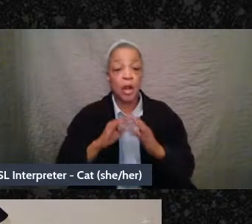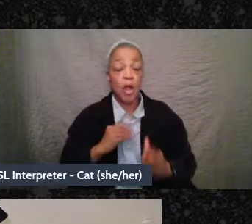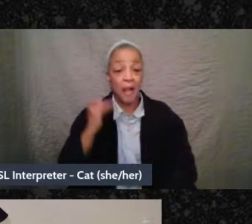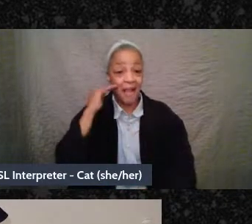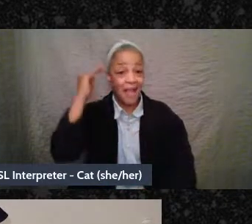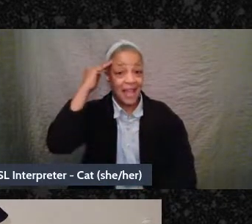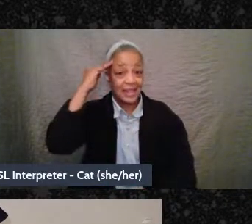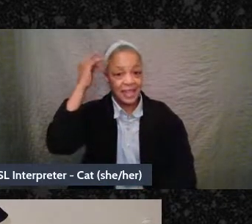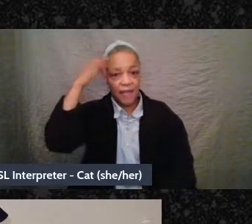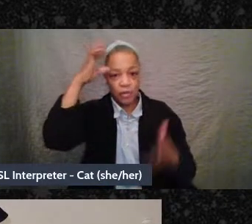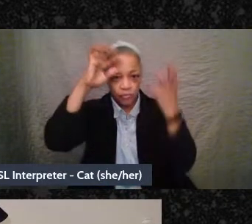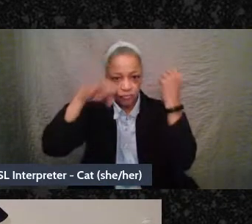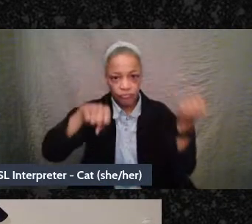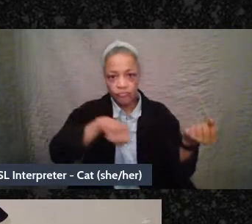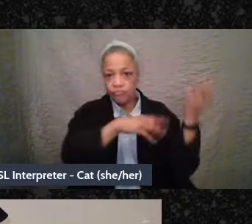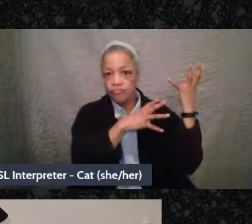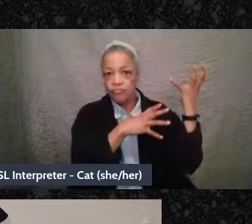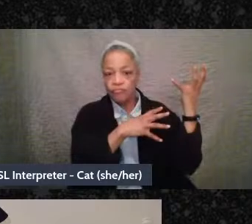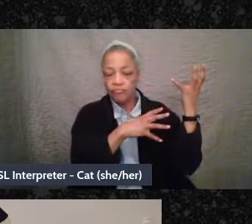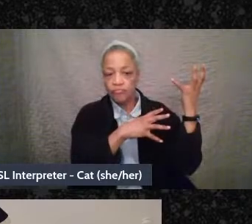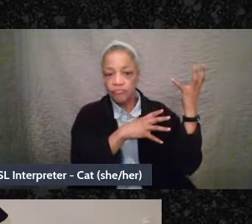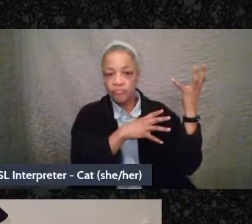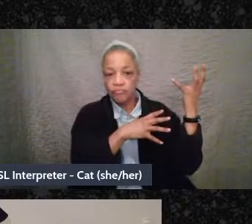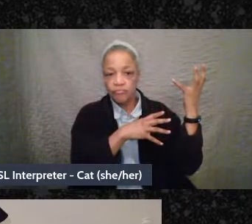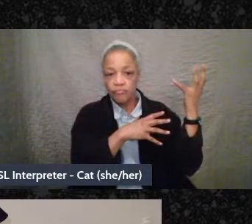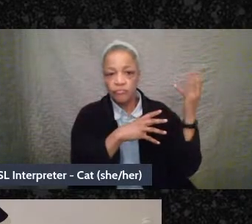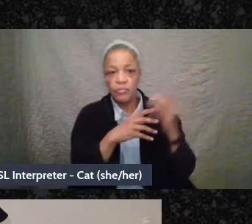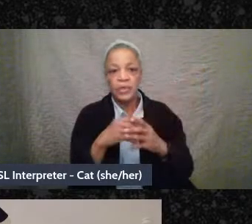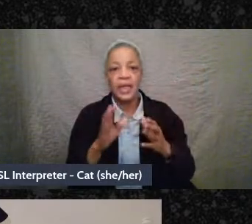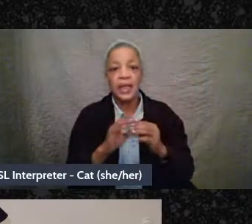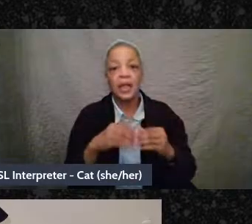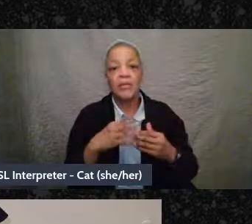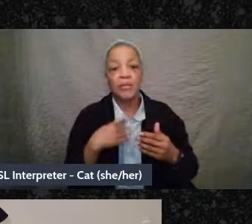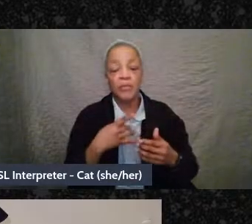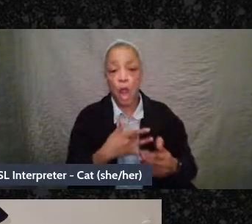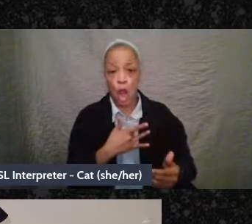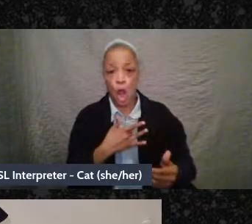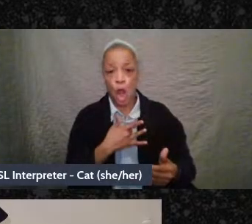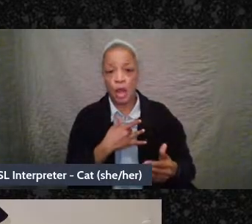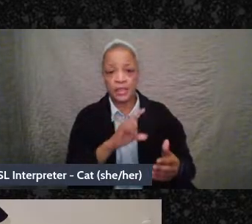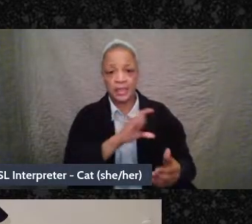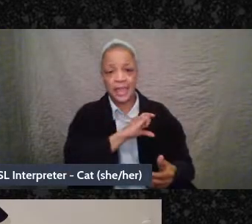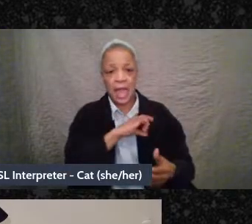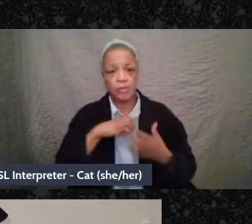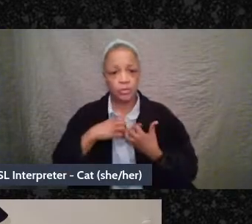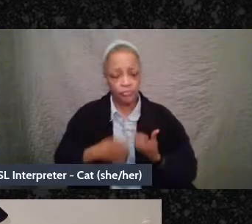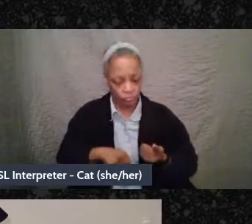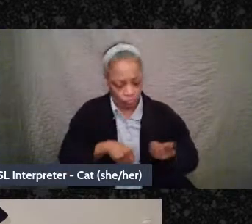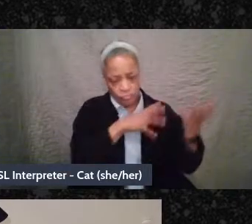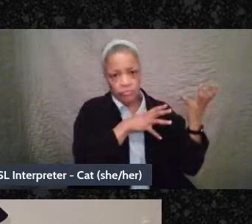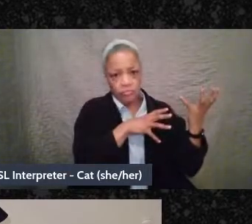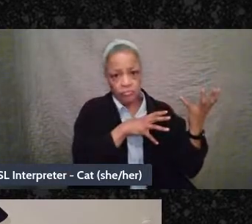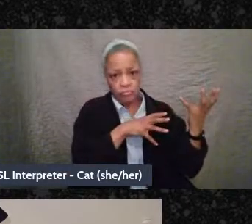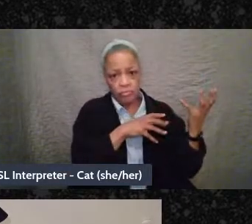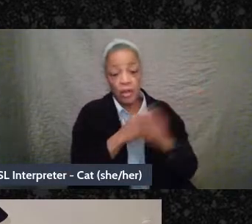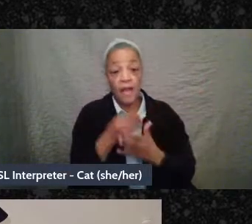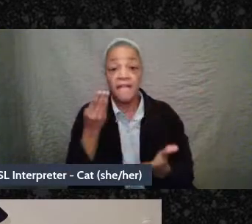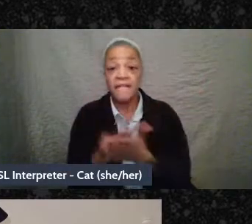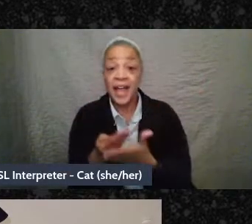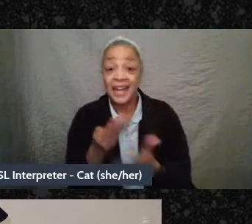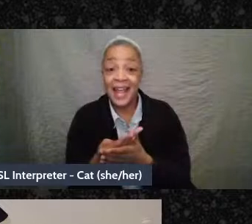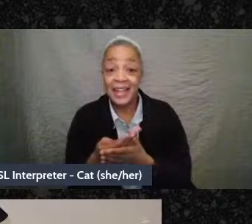Paula Rojas writes, and in our hearts, right? We have to divest not just financially,